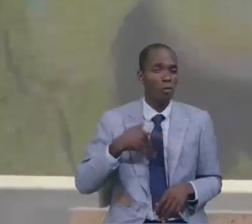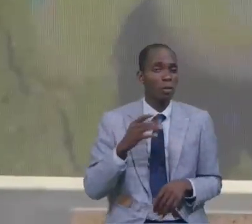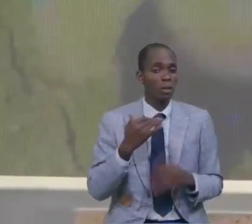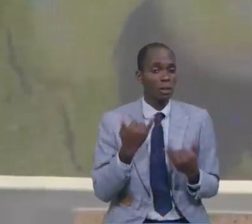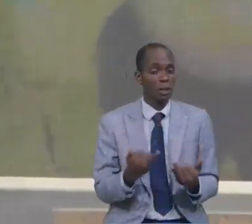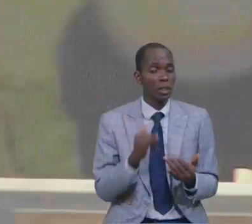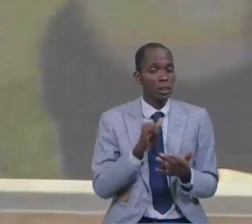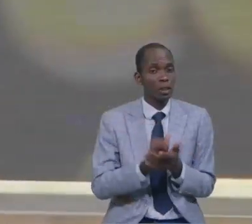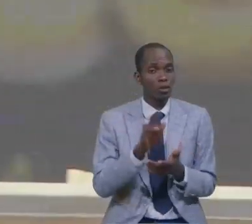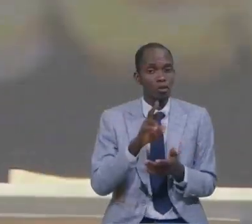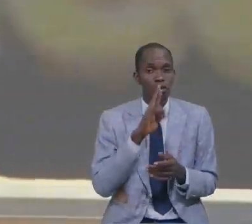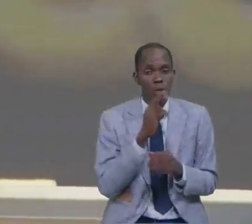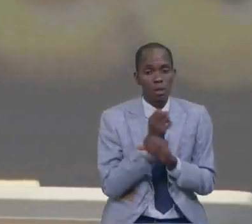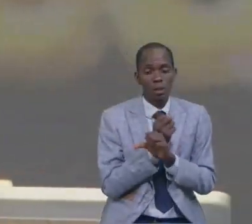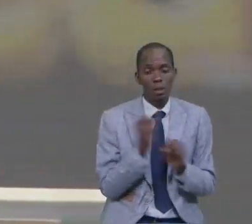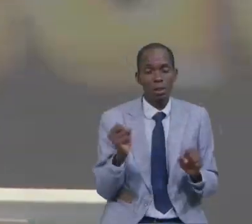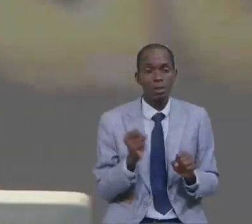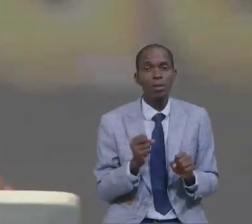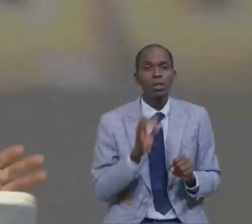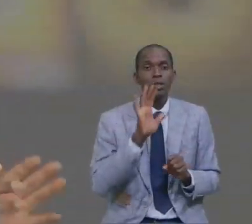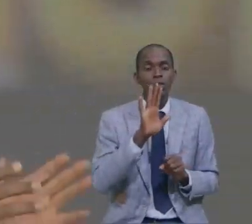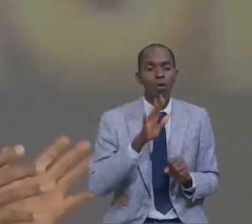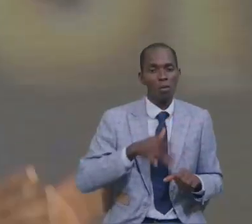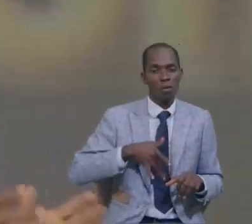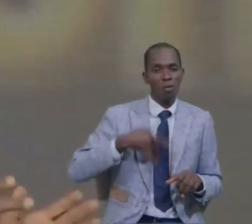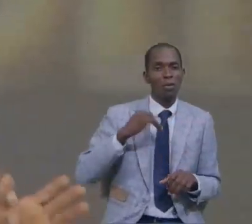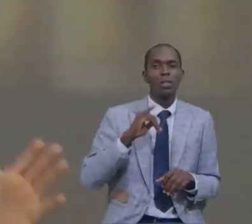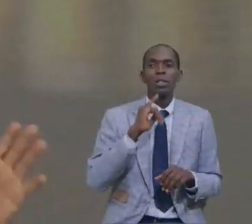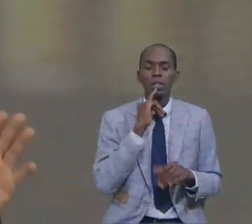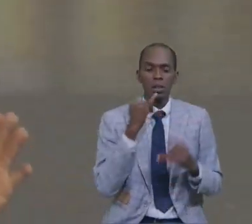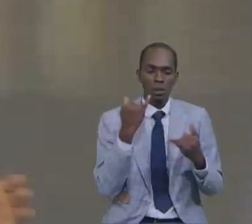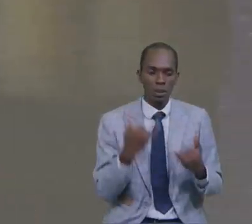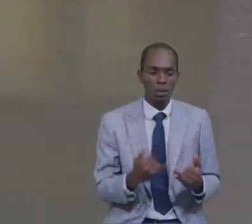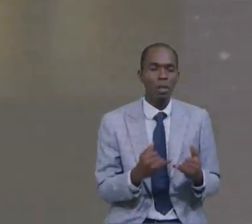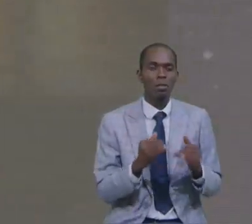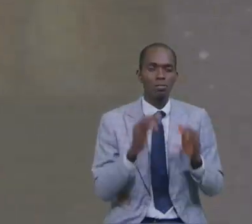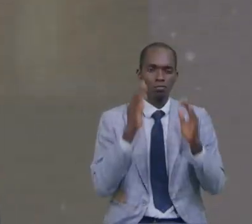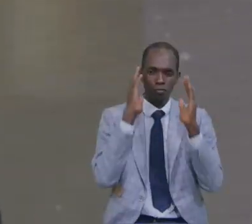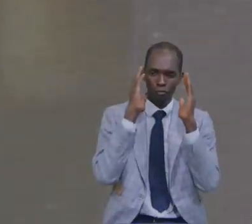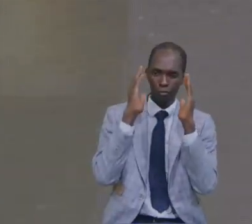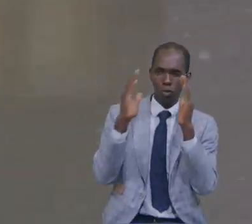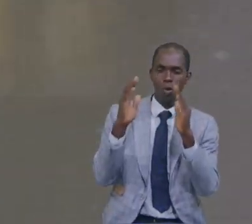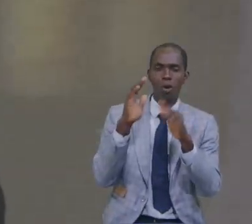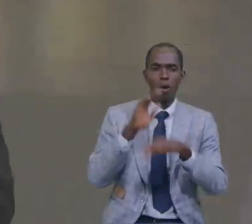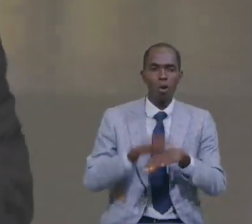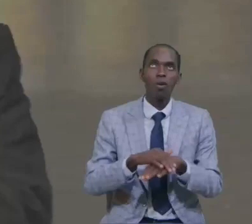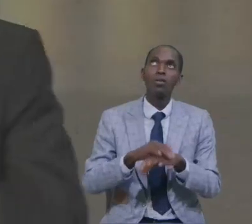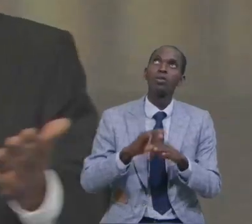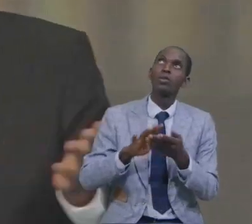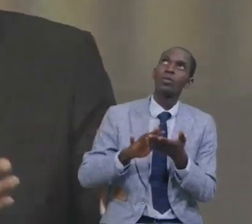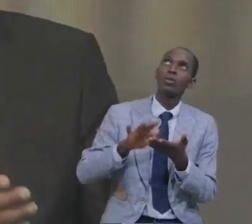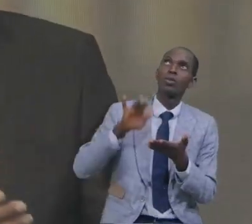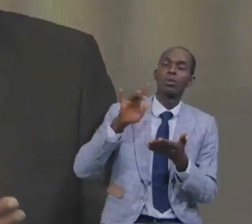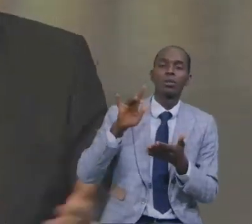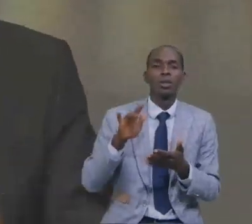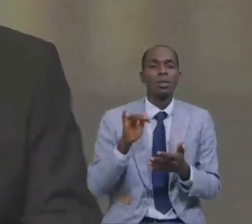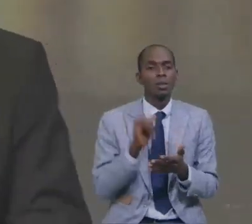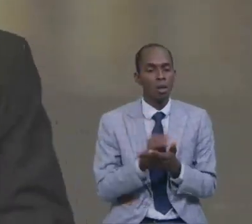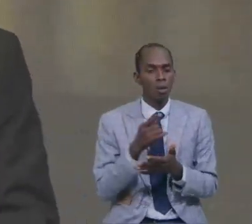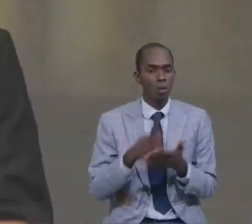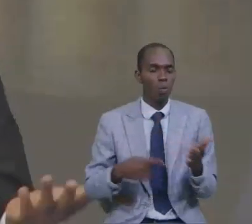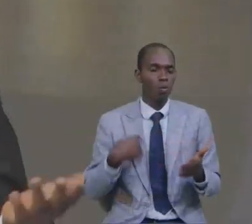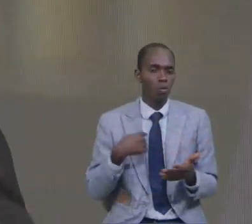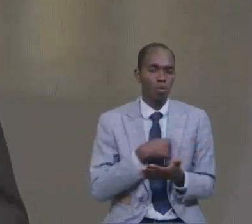glory. That's what we read in Colossians chapter 3, verse 1. If ye there be risen